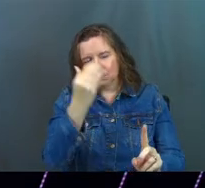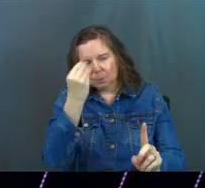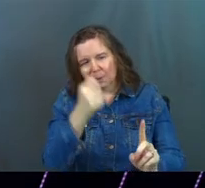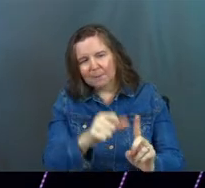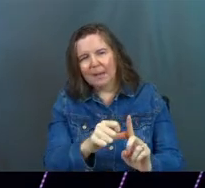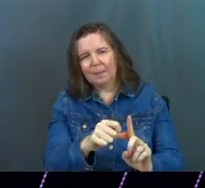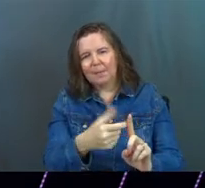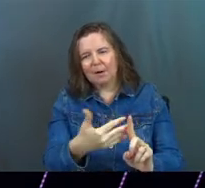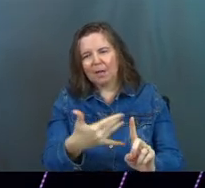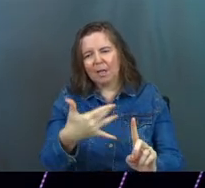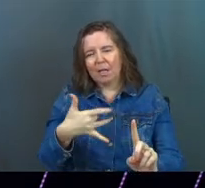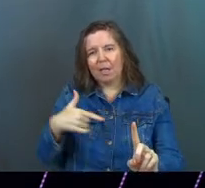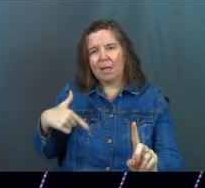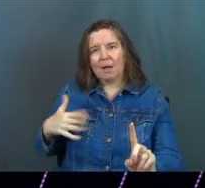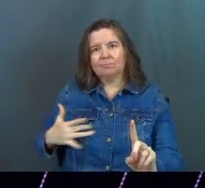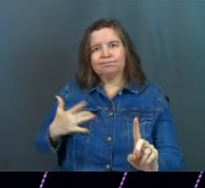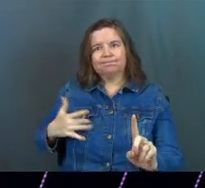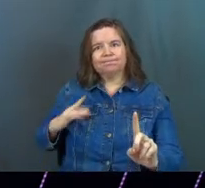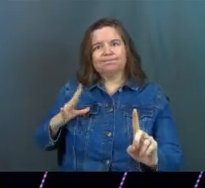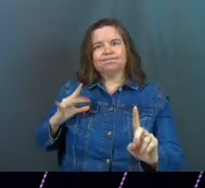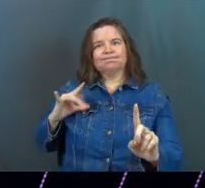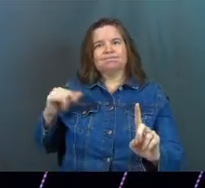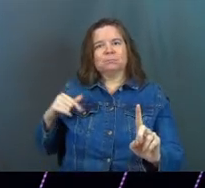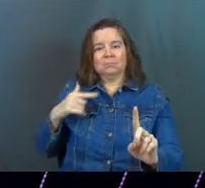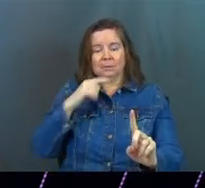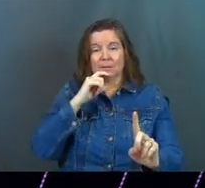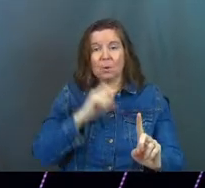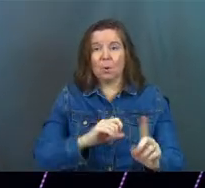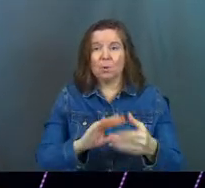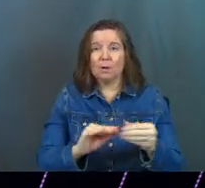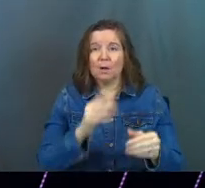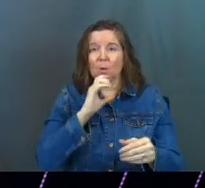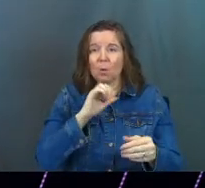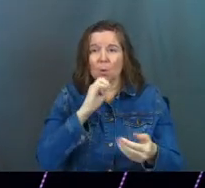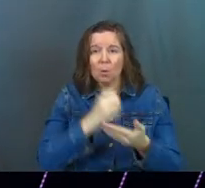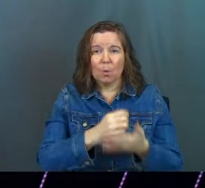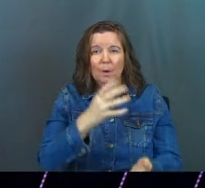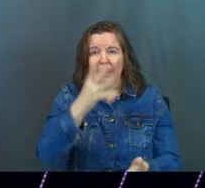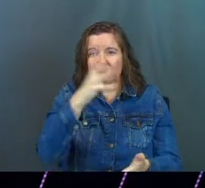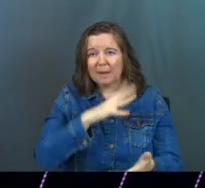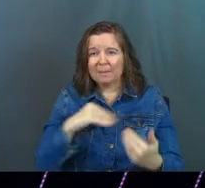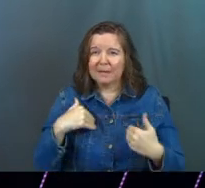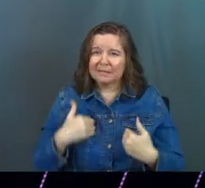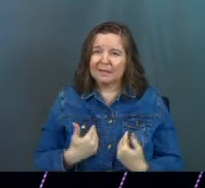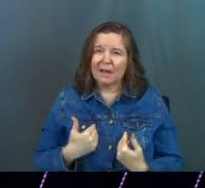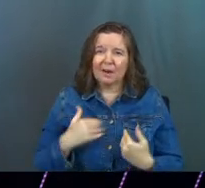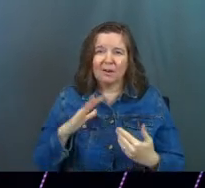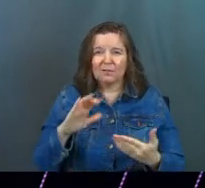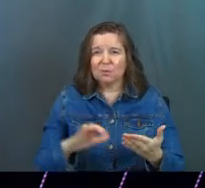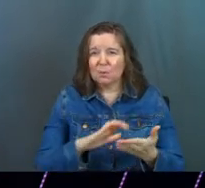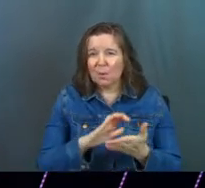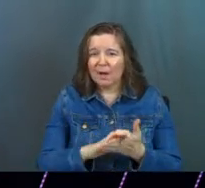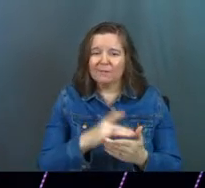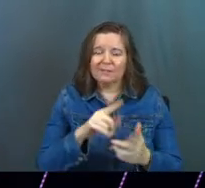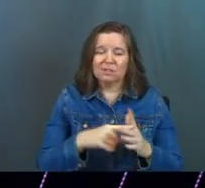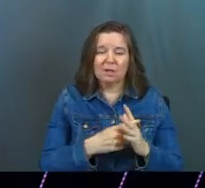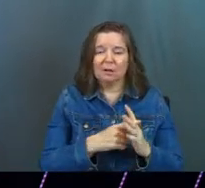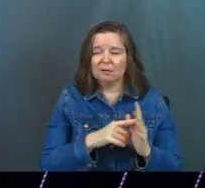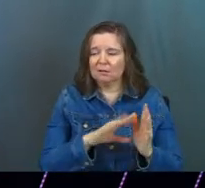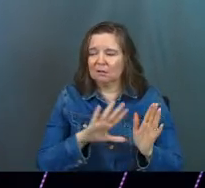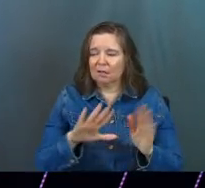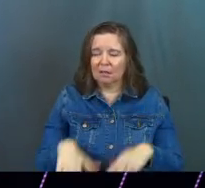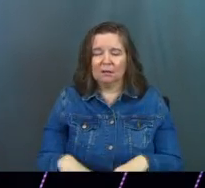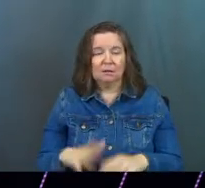And it's the old cliche of the old wealthy man who might be tired of his wife and he starts